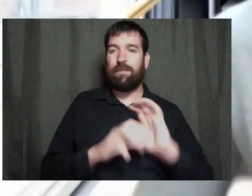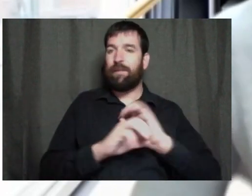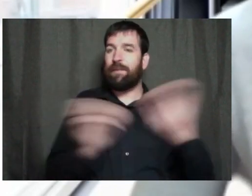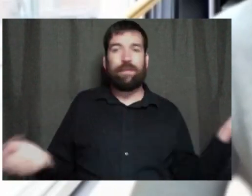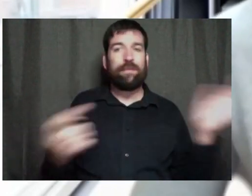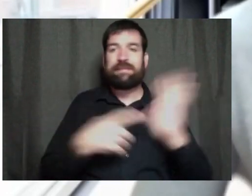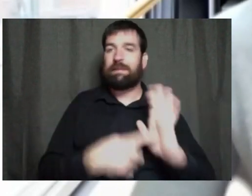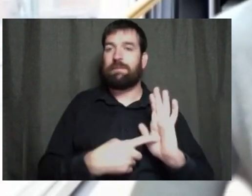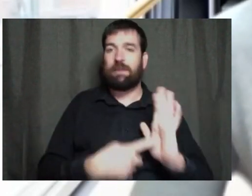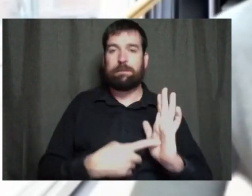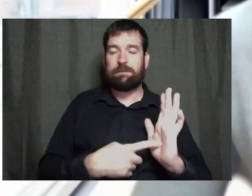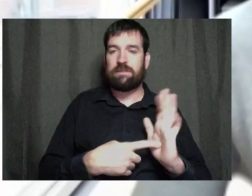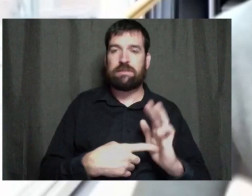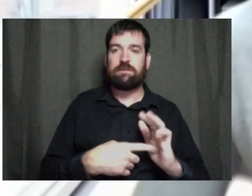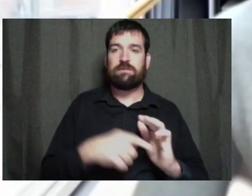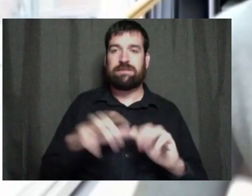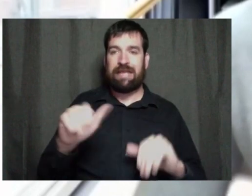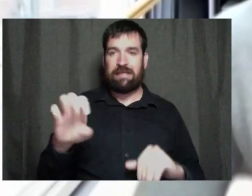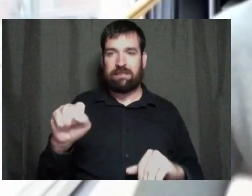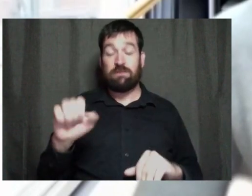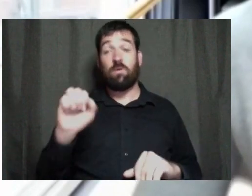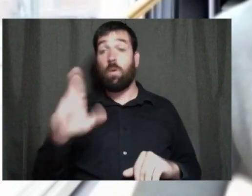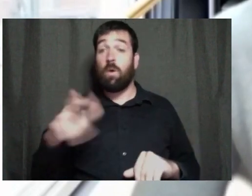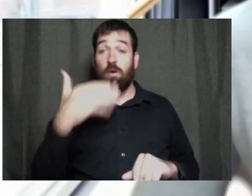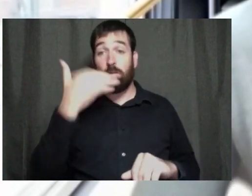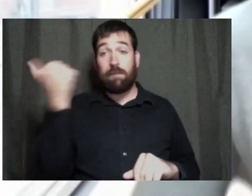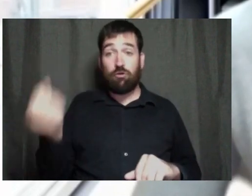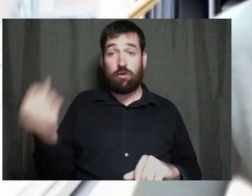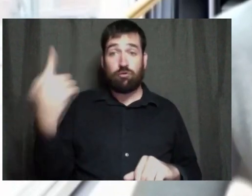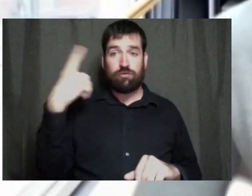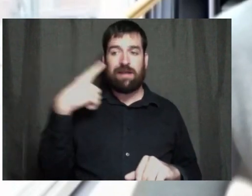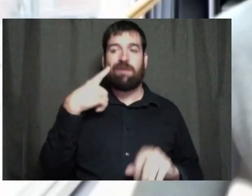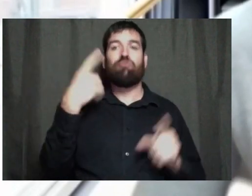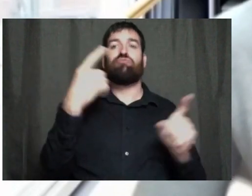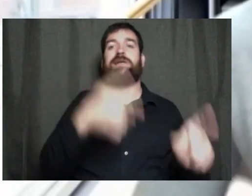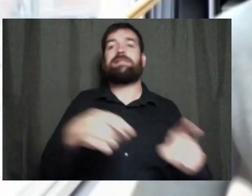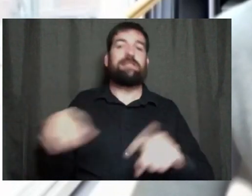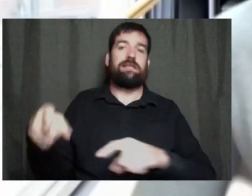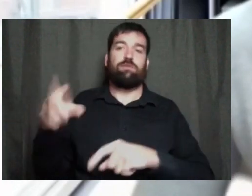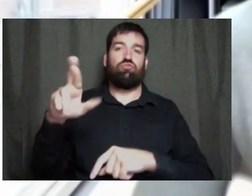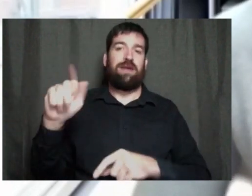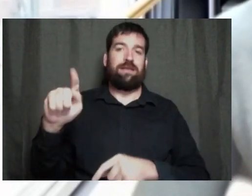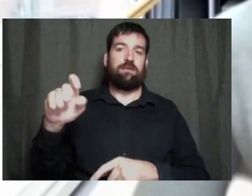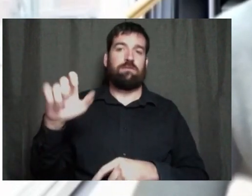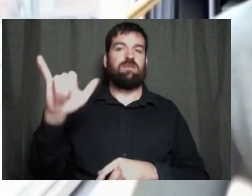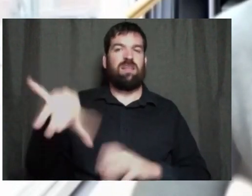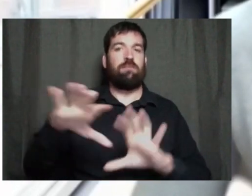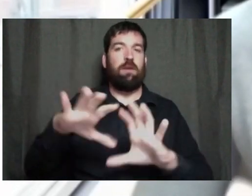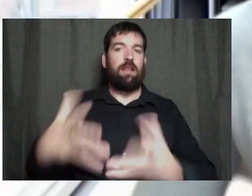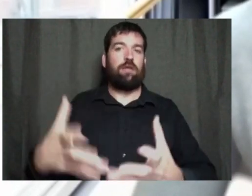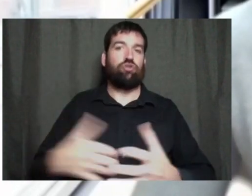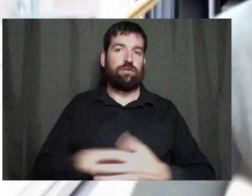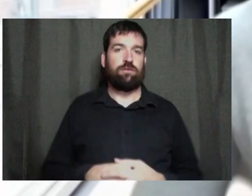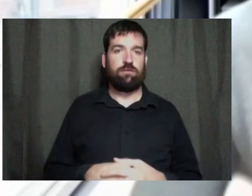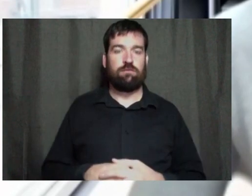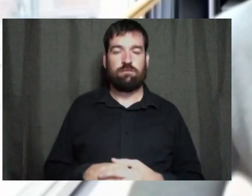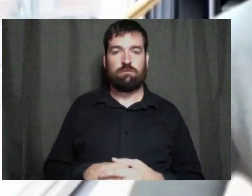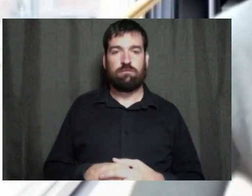cases, or just to really better understand what that incidence rate is within that population. So I think it just